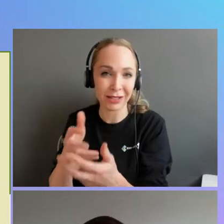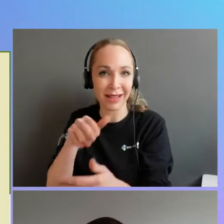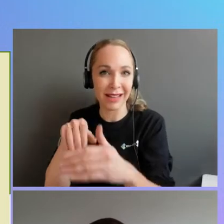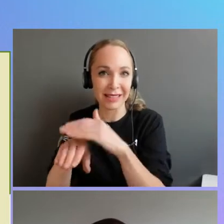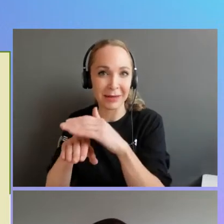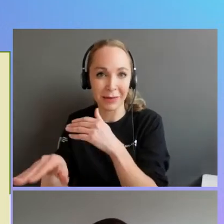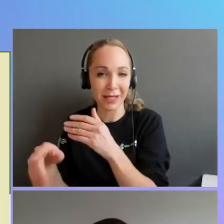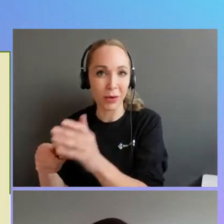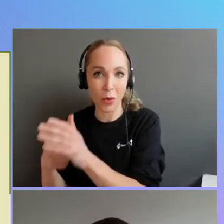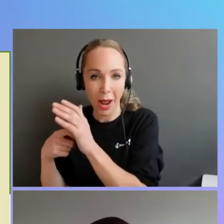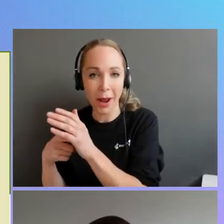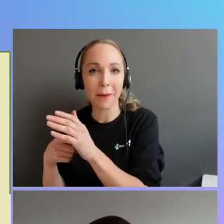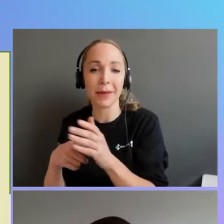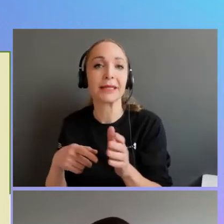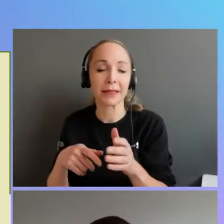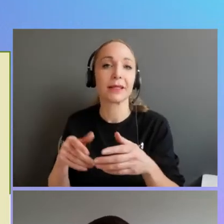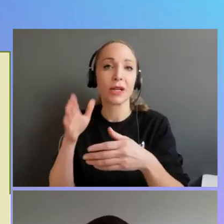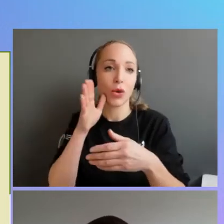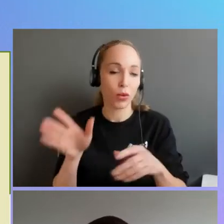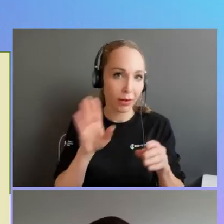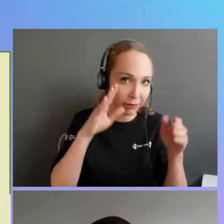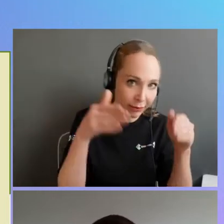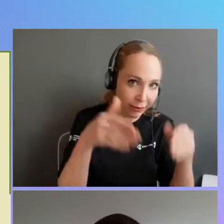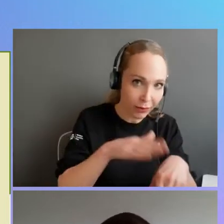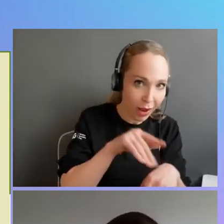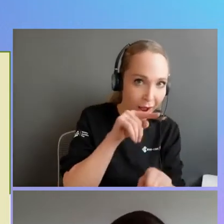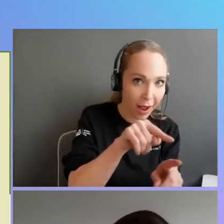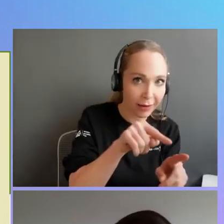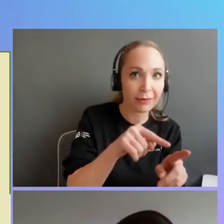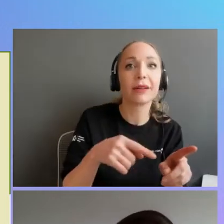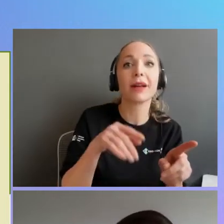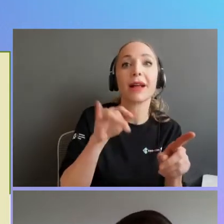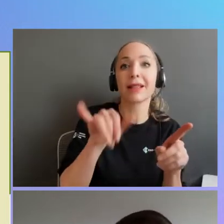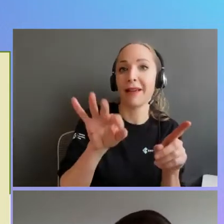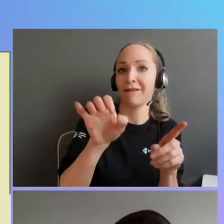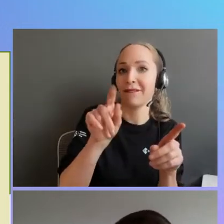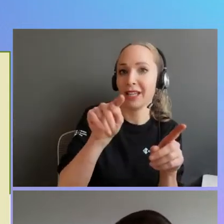the code that on the feature that is being merged.